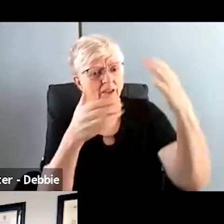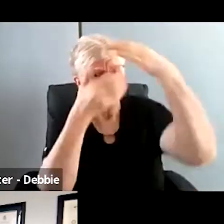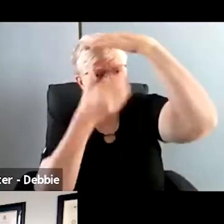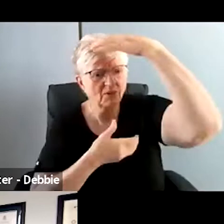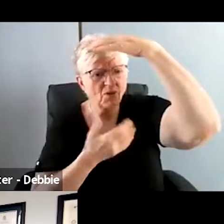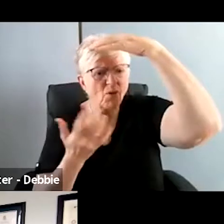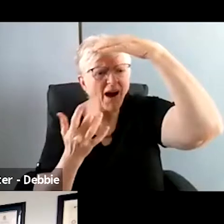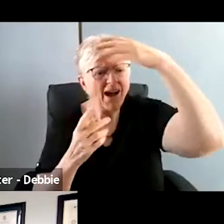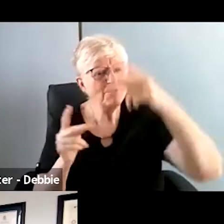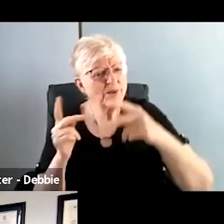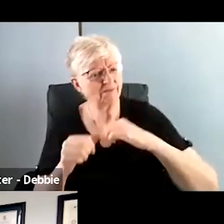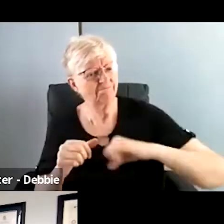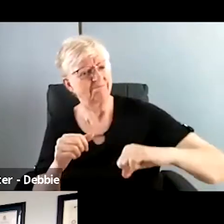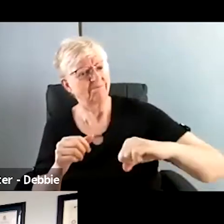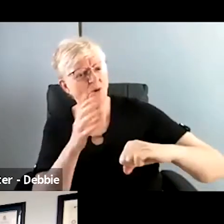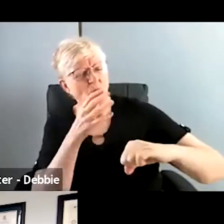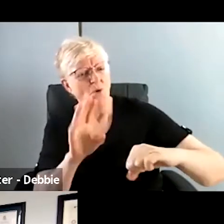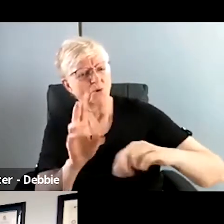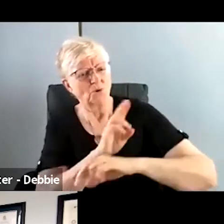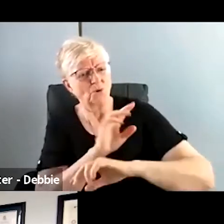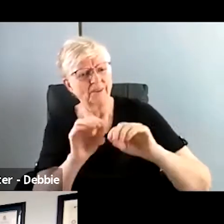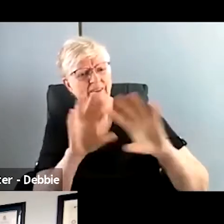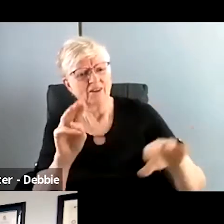such reluctancy to use a clear mask?